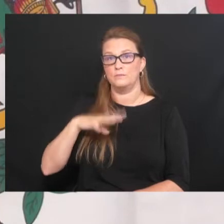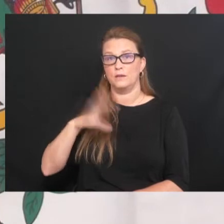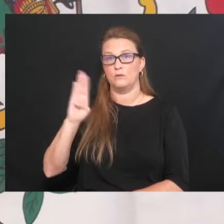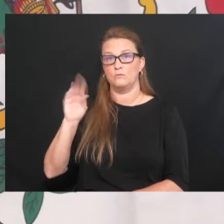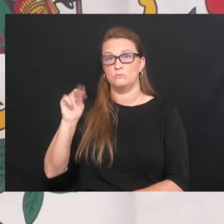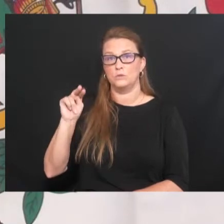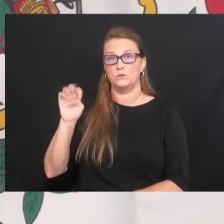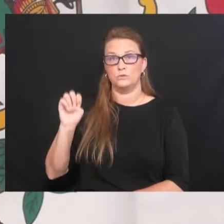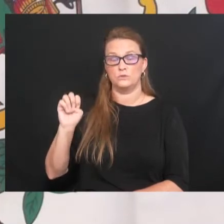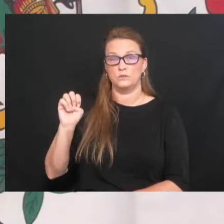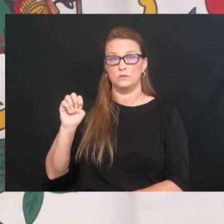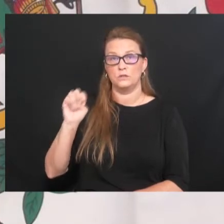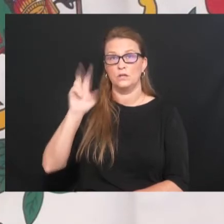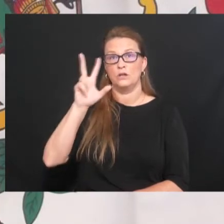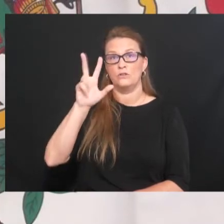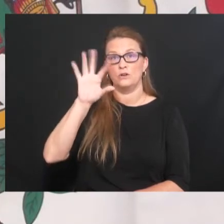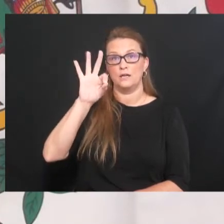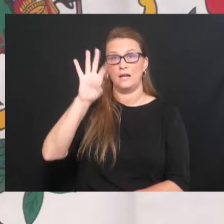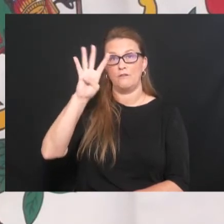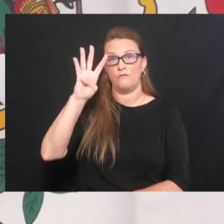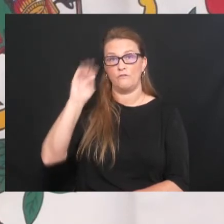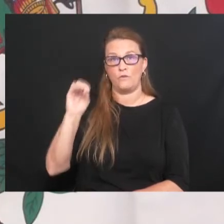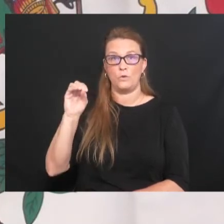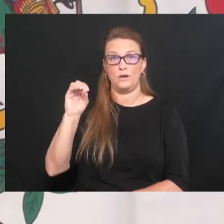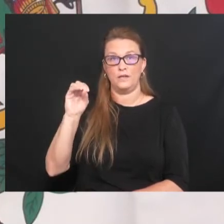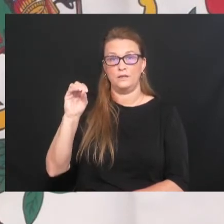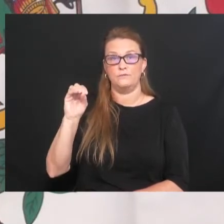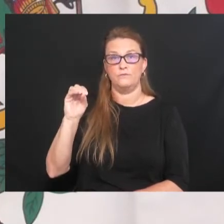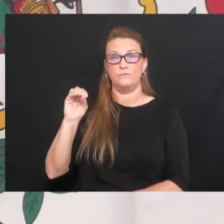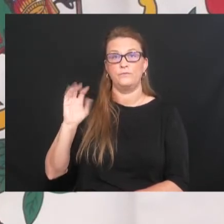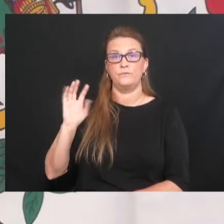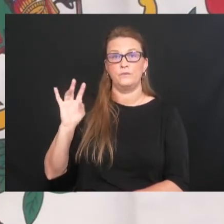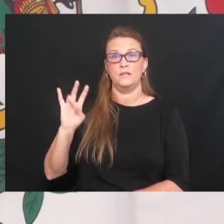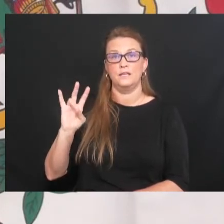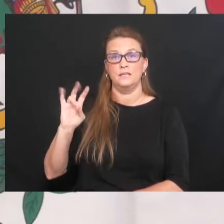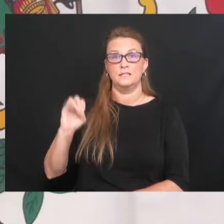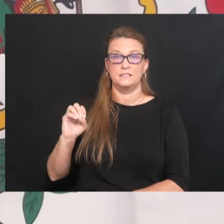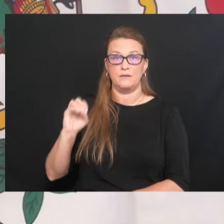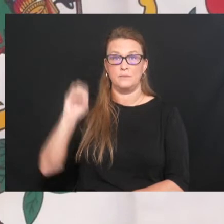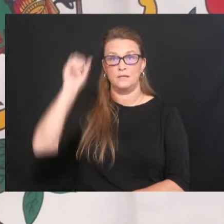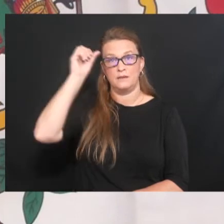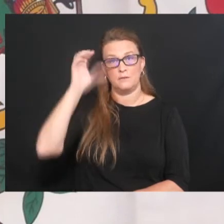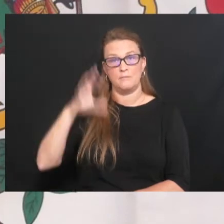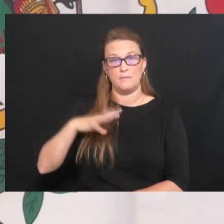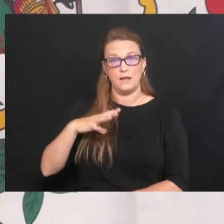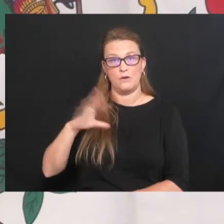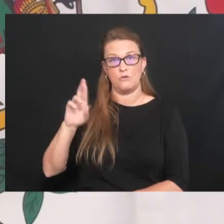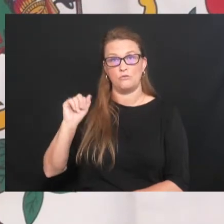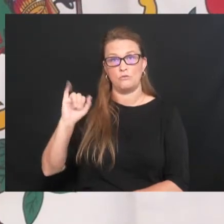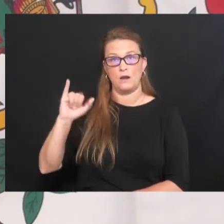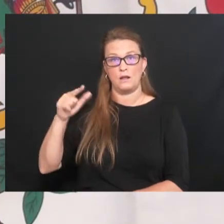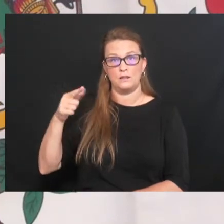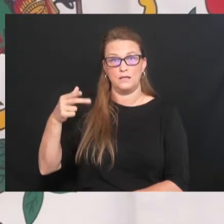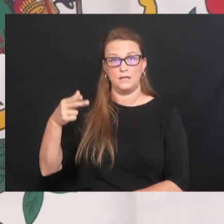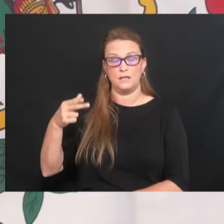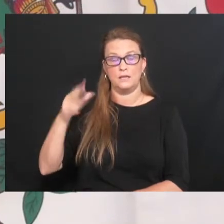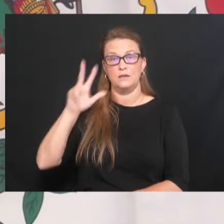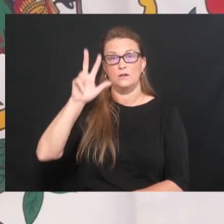Boone County. The 3,940th death is a 70-year-old male from Raleigh County.